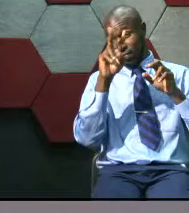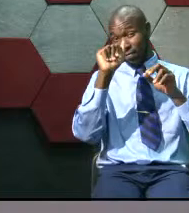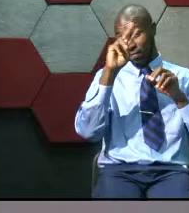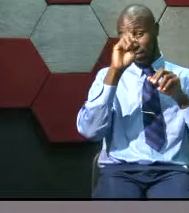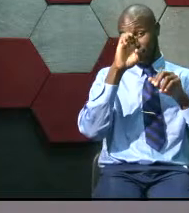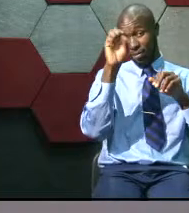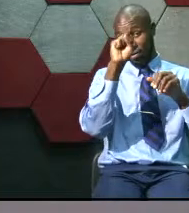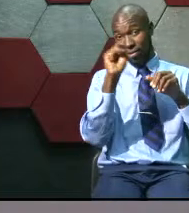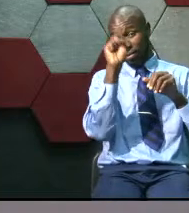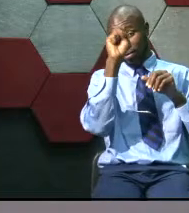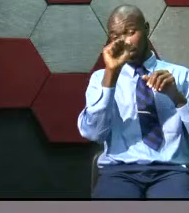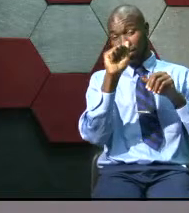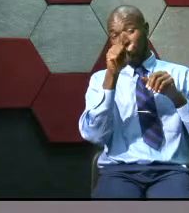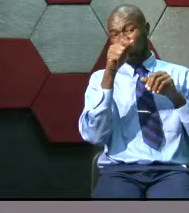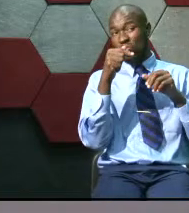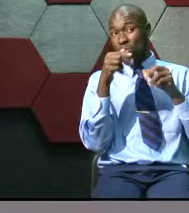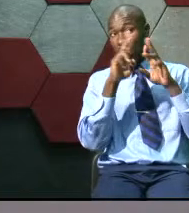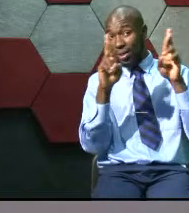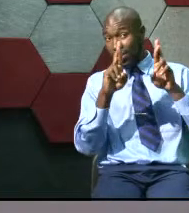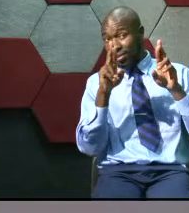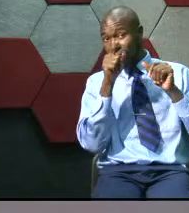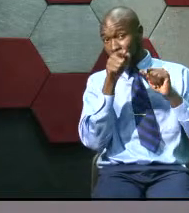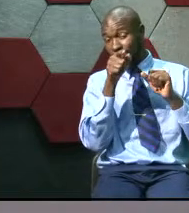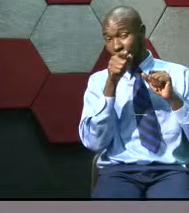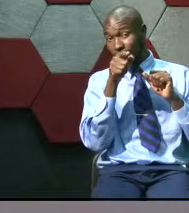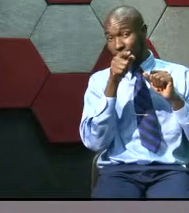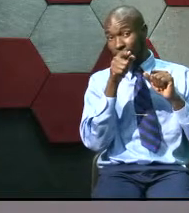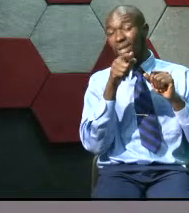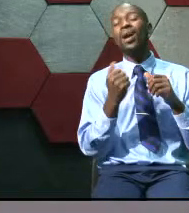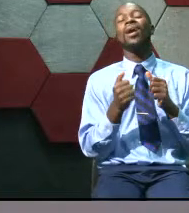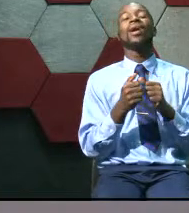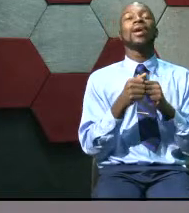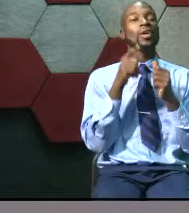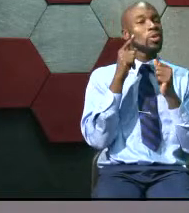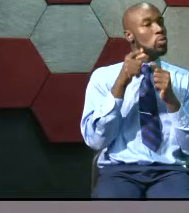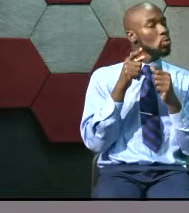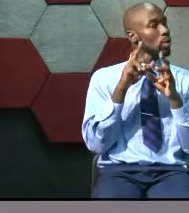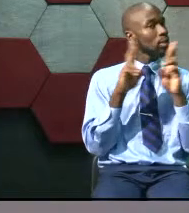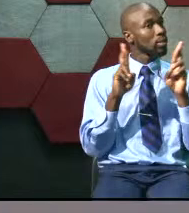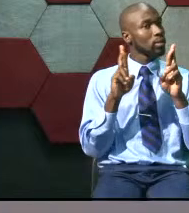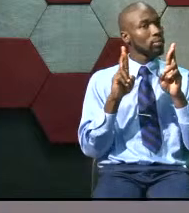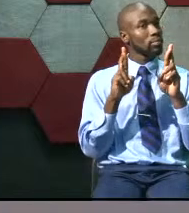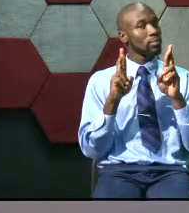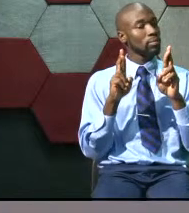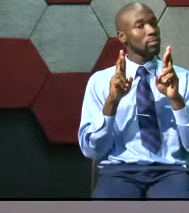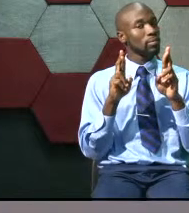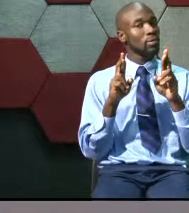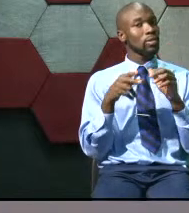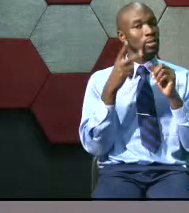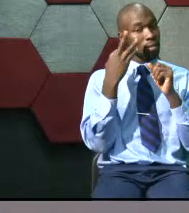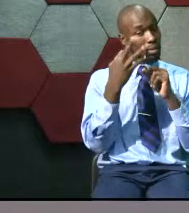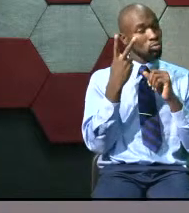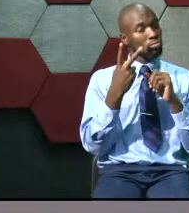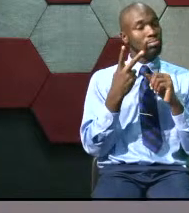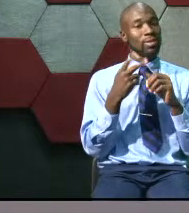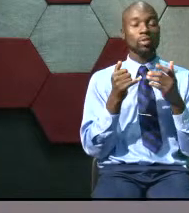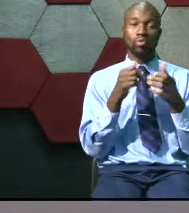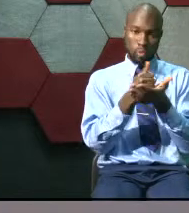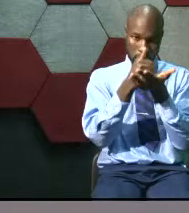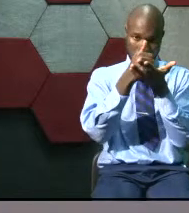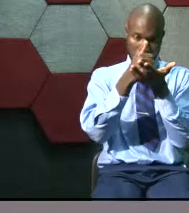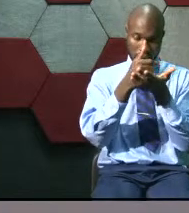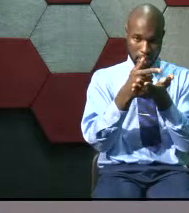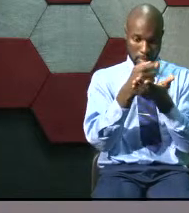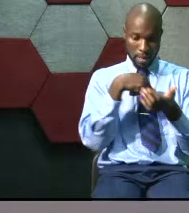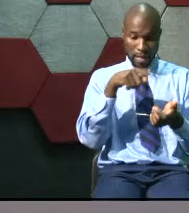Vanessa? I'm very ready. Are you ready, Vanessa? I'm excited. Gladiators, are you ready? 3, 2. So to help us